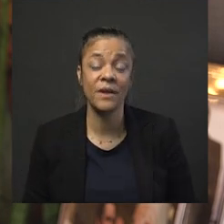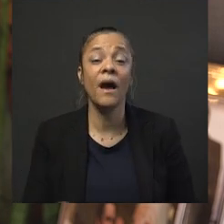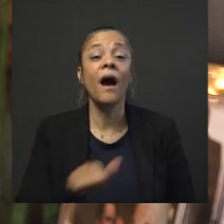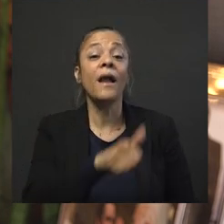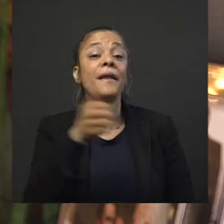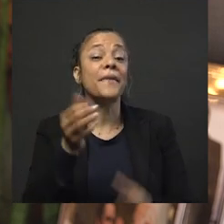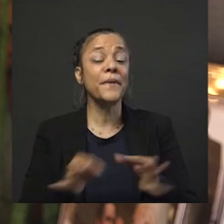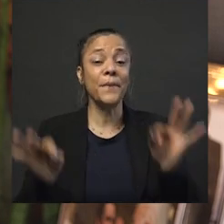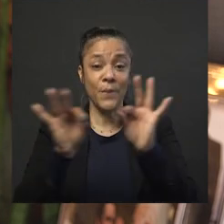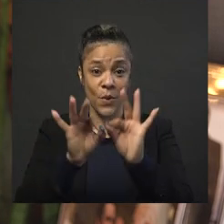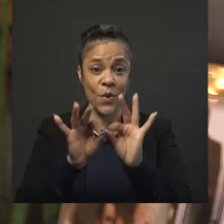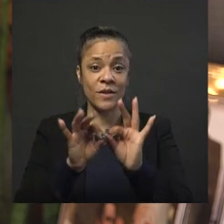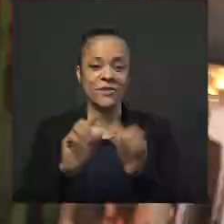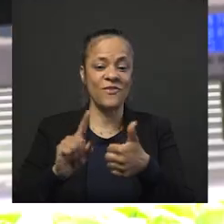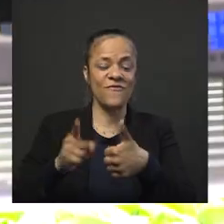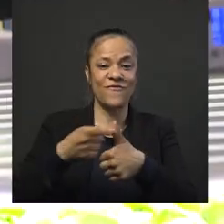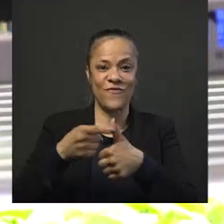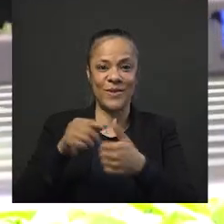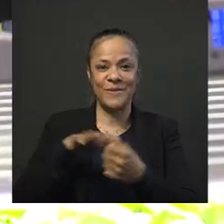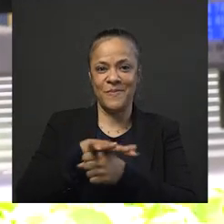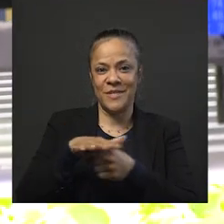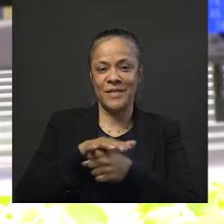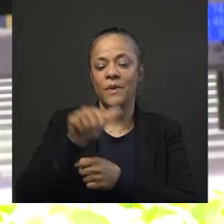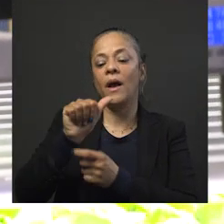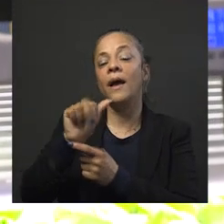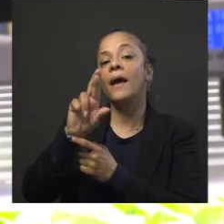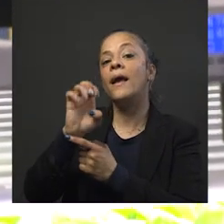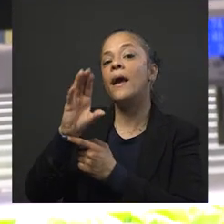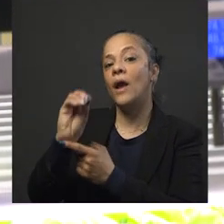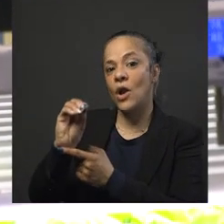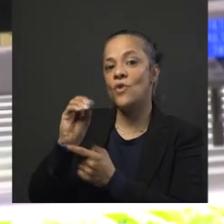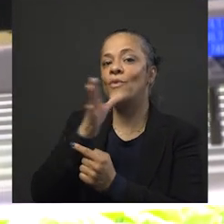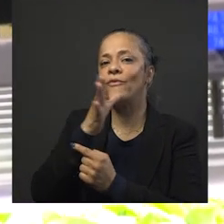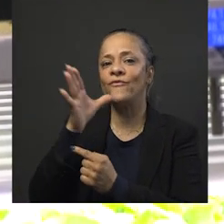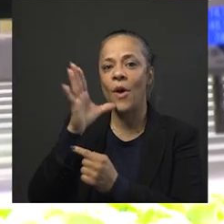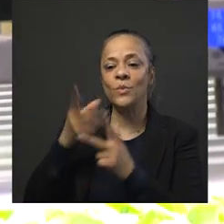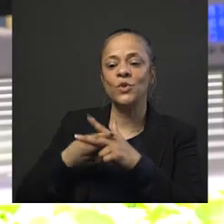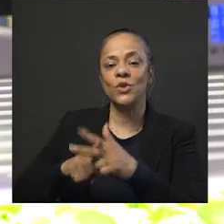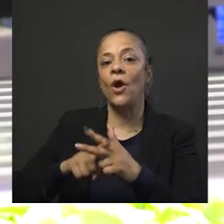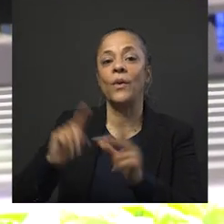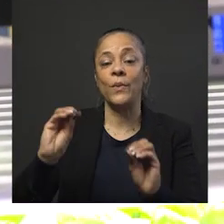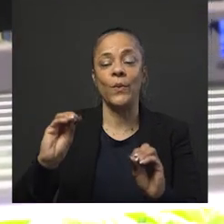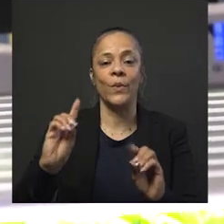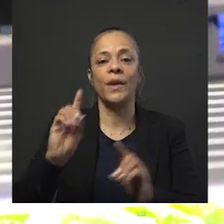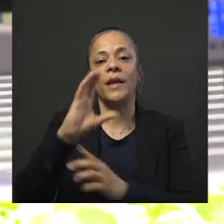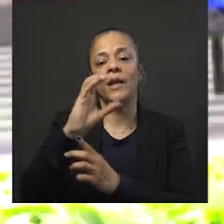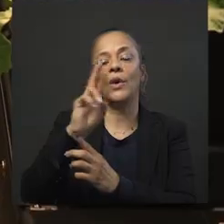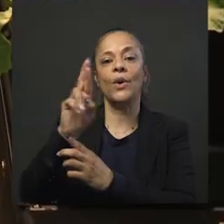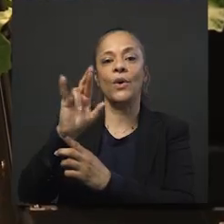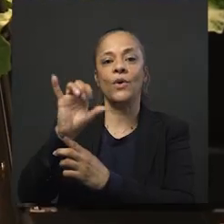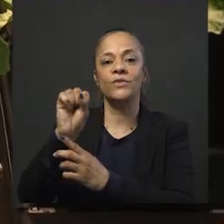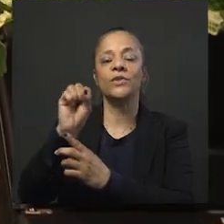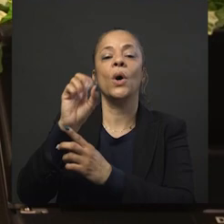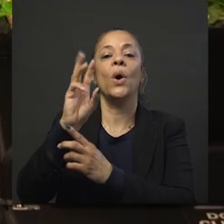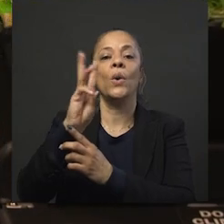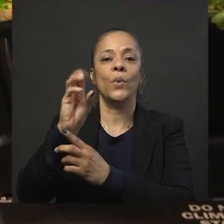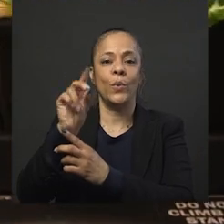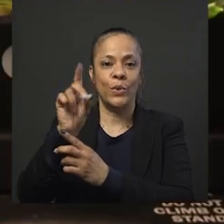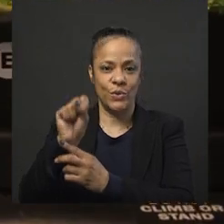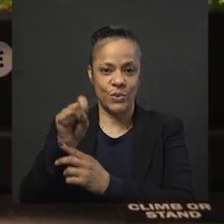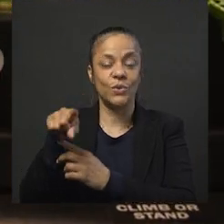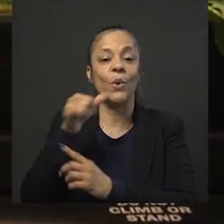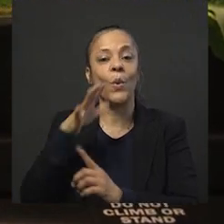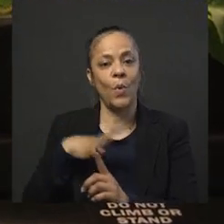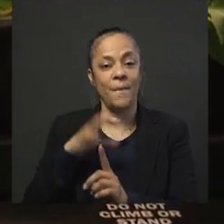follow. One example of the important work underway is the first municipal aero farms we installed in Curry's Woods this past year, where Health and